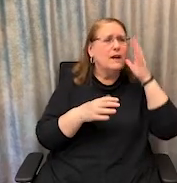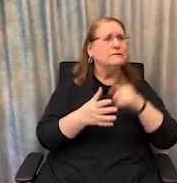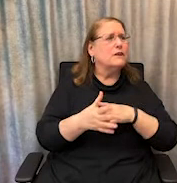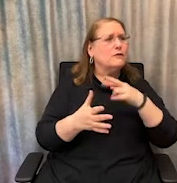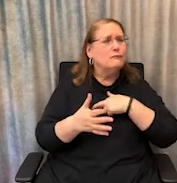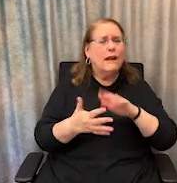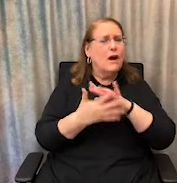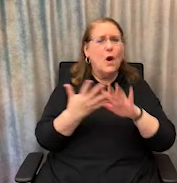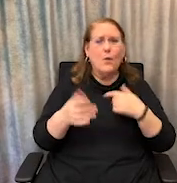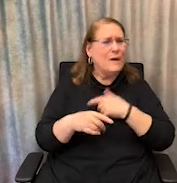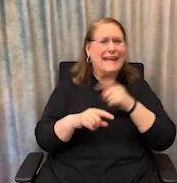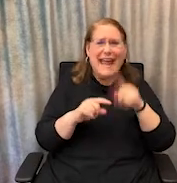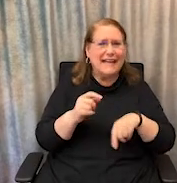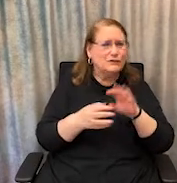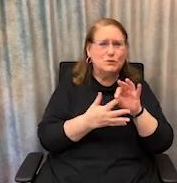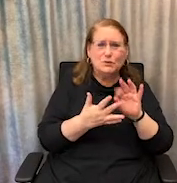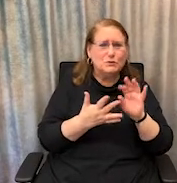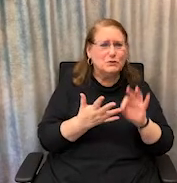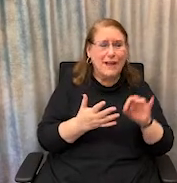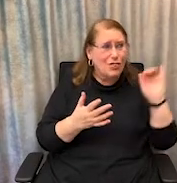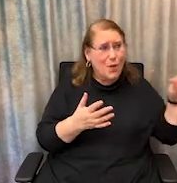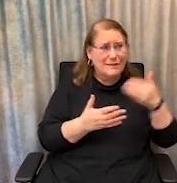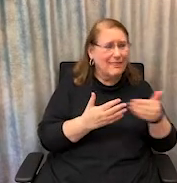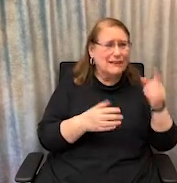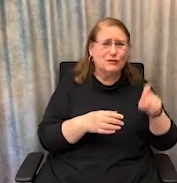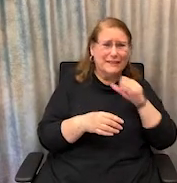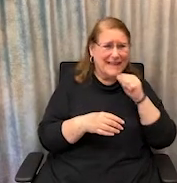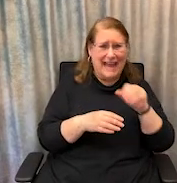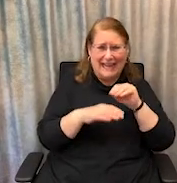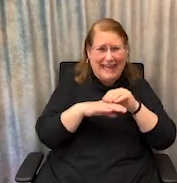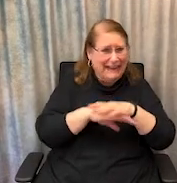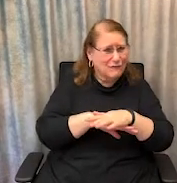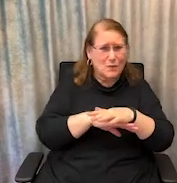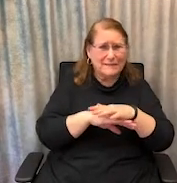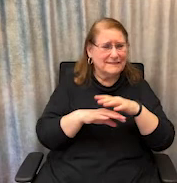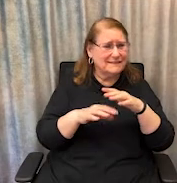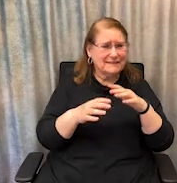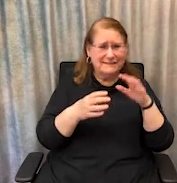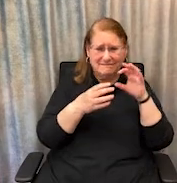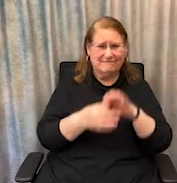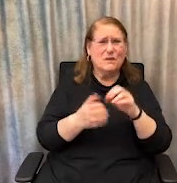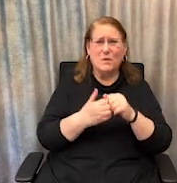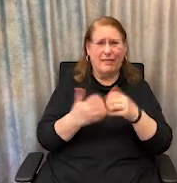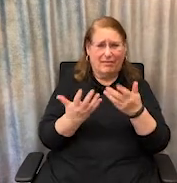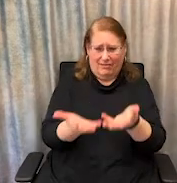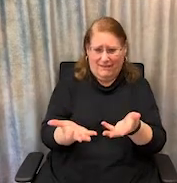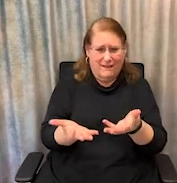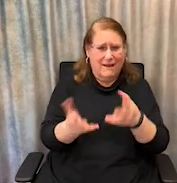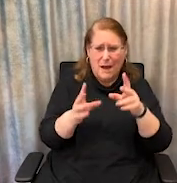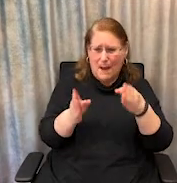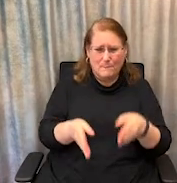these things should not influence the decision of whether or not to have anything to do with a person. It should